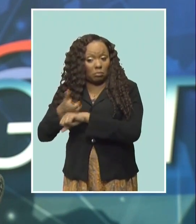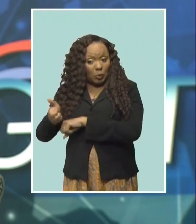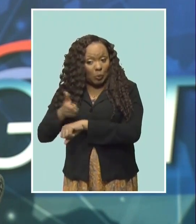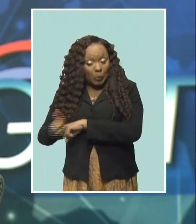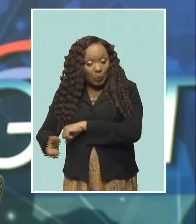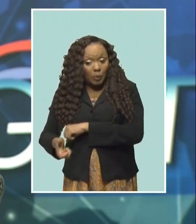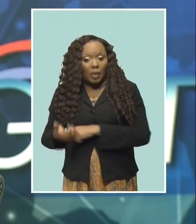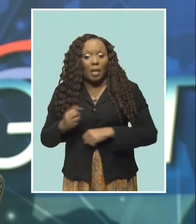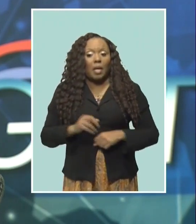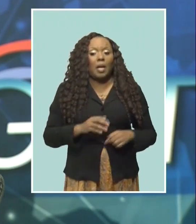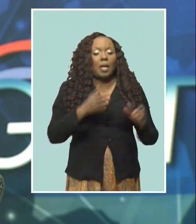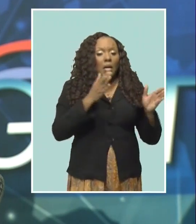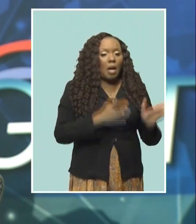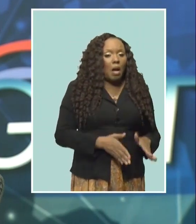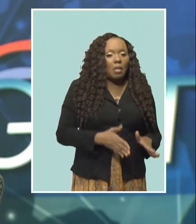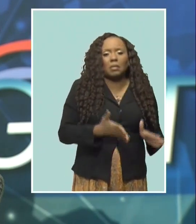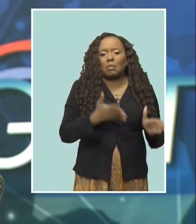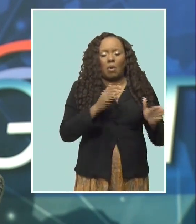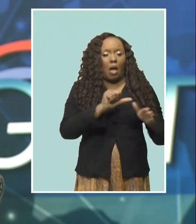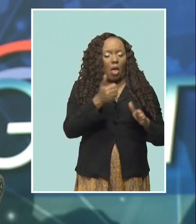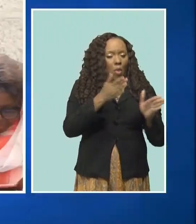not every accused man is guilty.